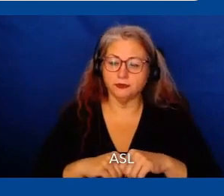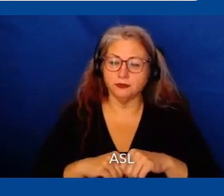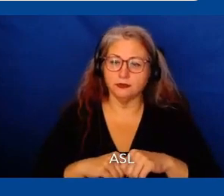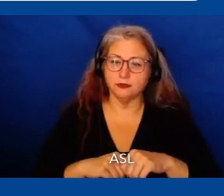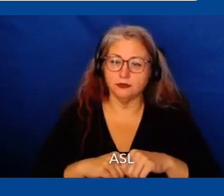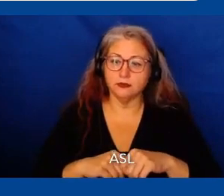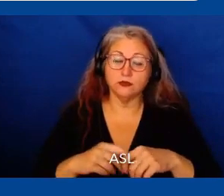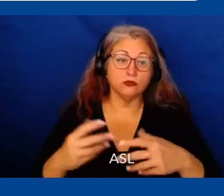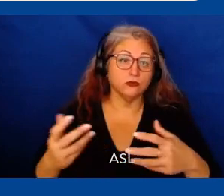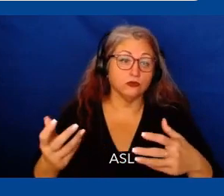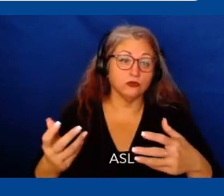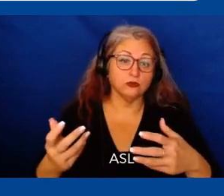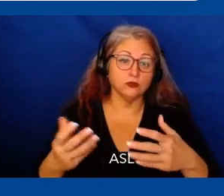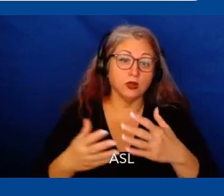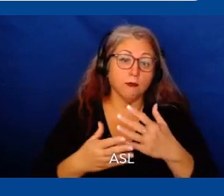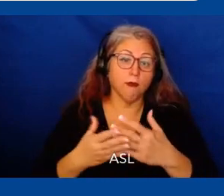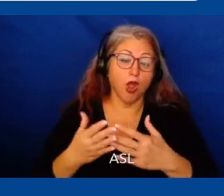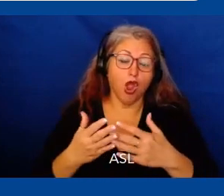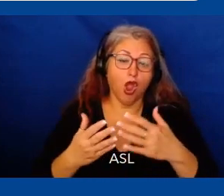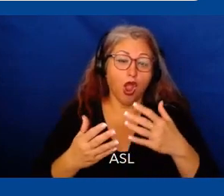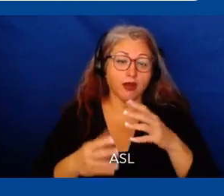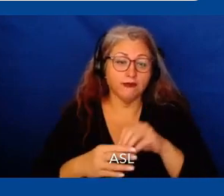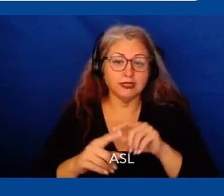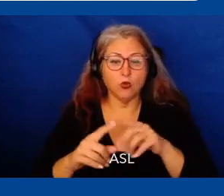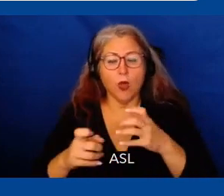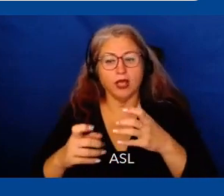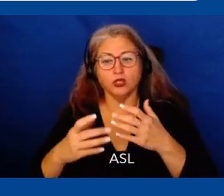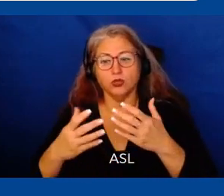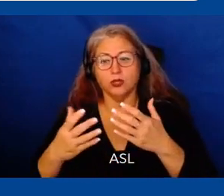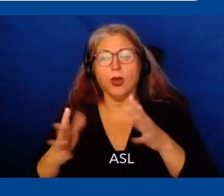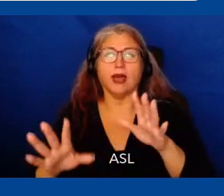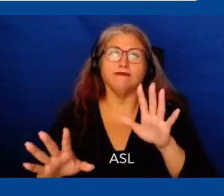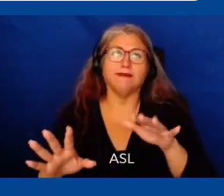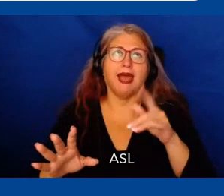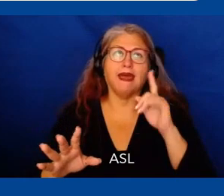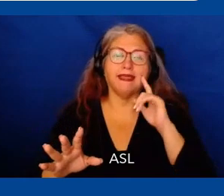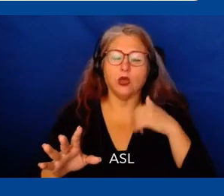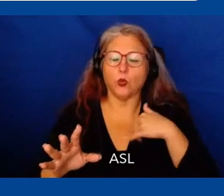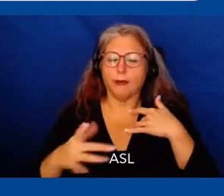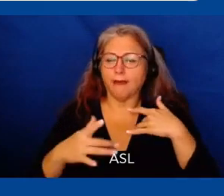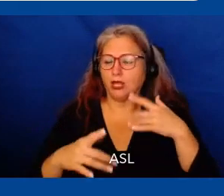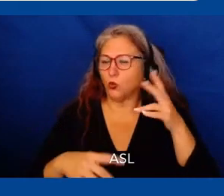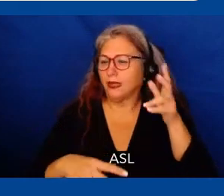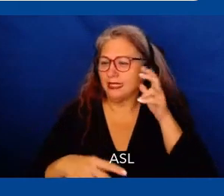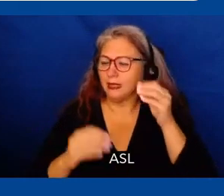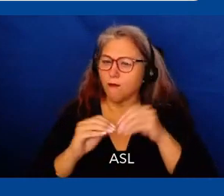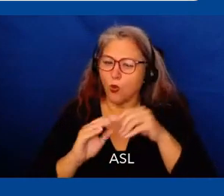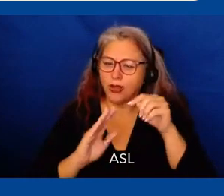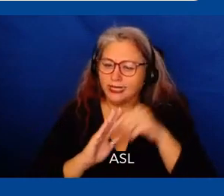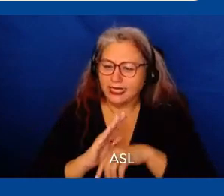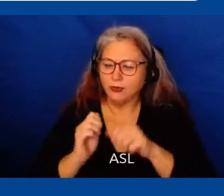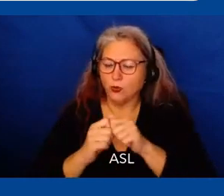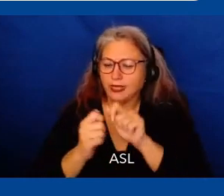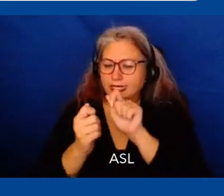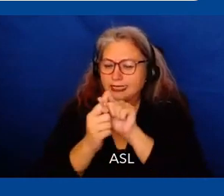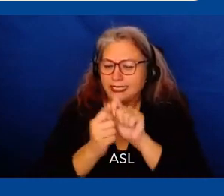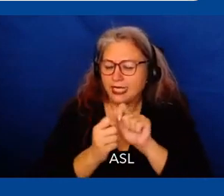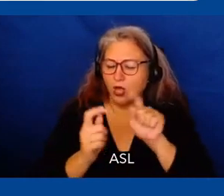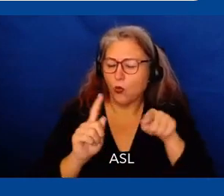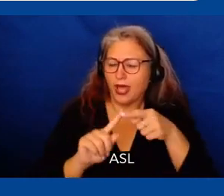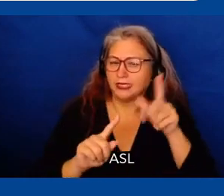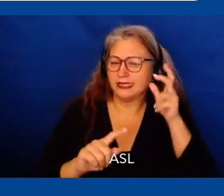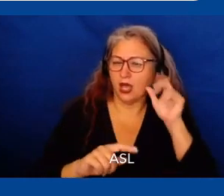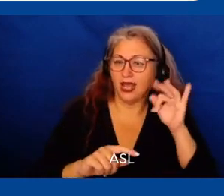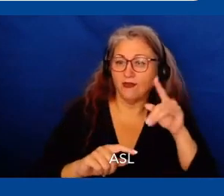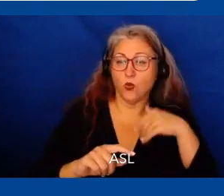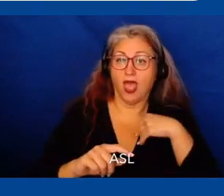yeah, so part of it was simply wanting to, and I think we listen more deeply to all the details in a sound recording. You know, if there's an